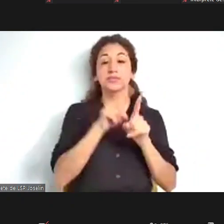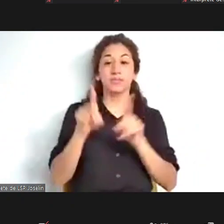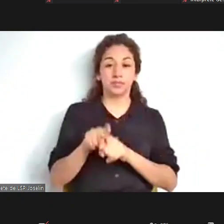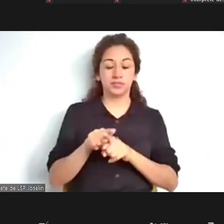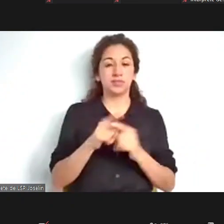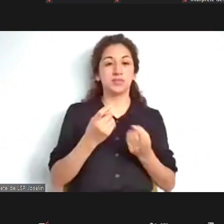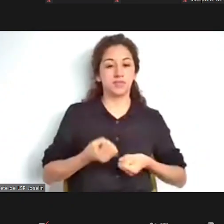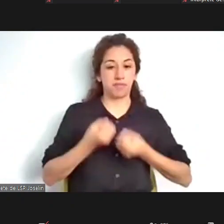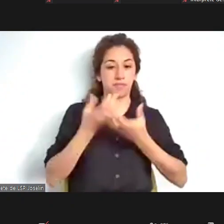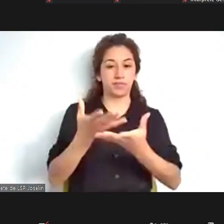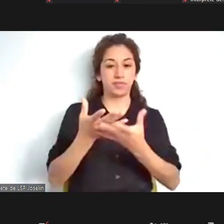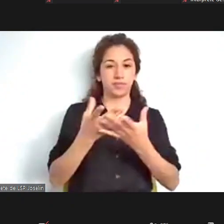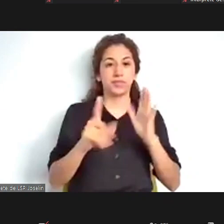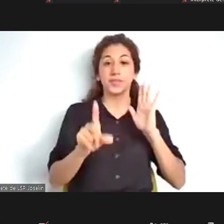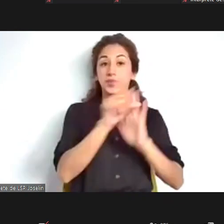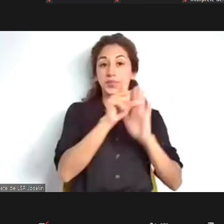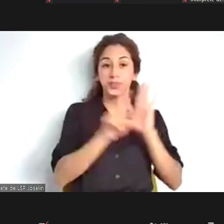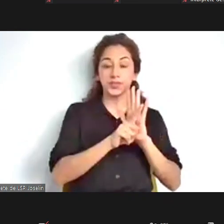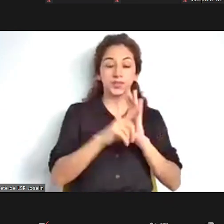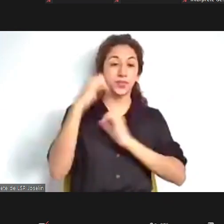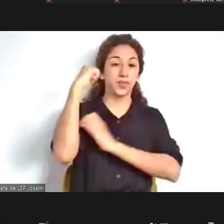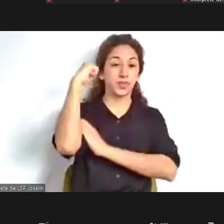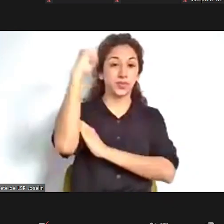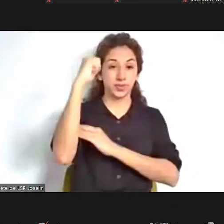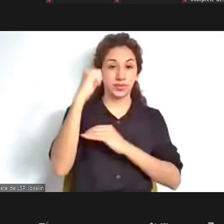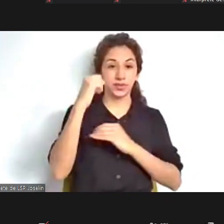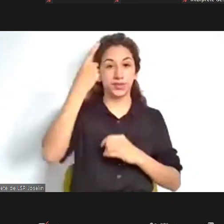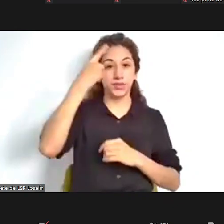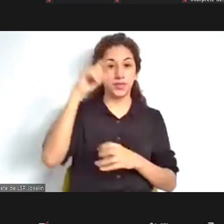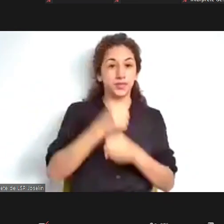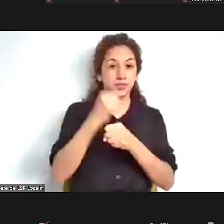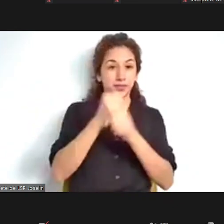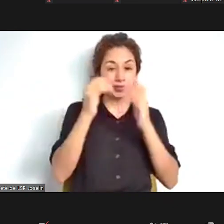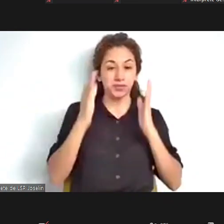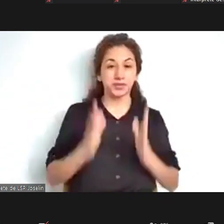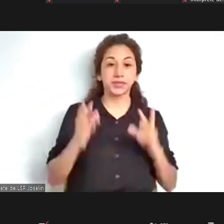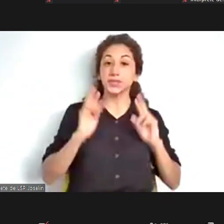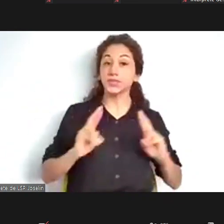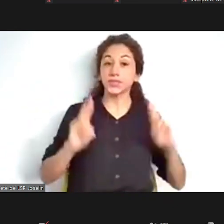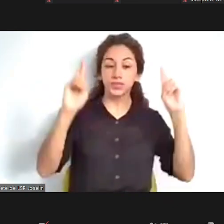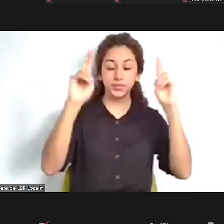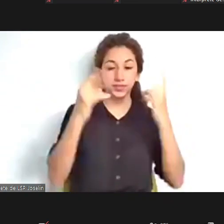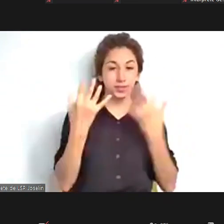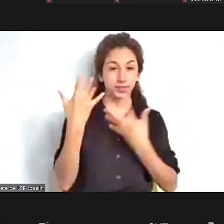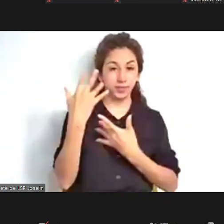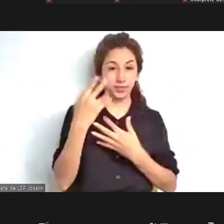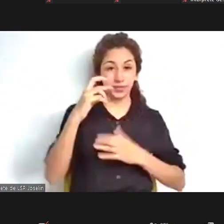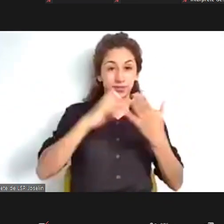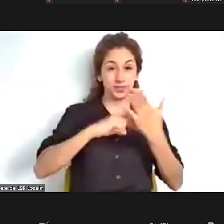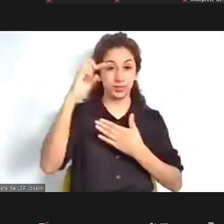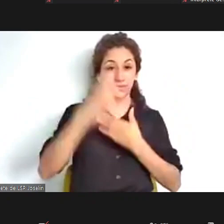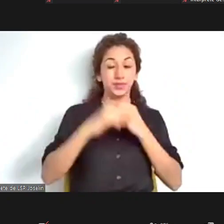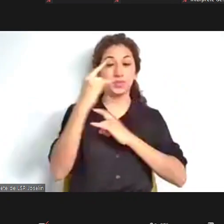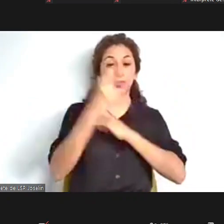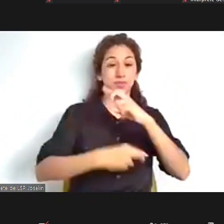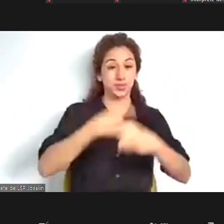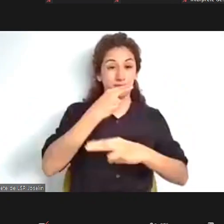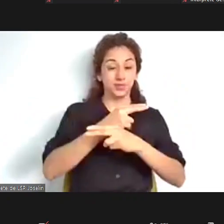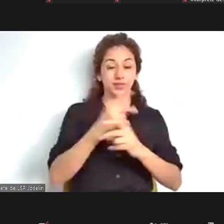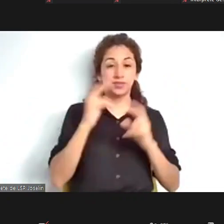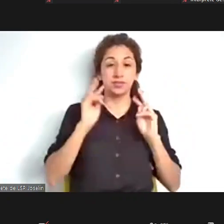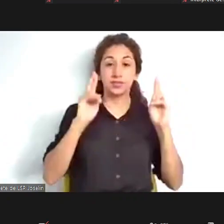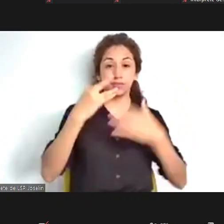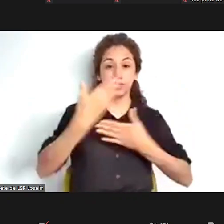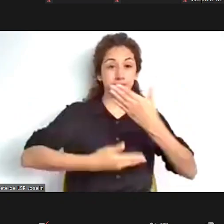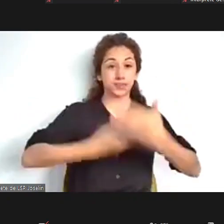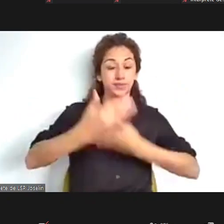decent labor of workers as well as the different groups that have him served or